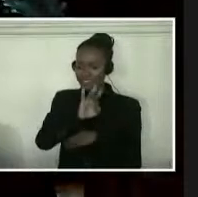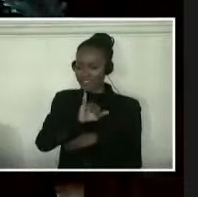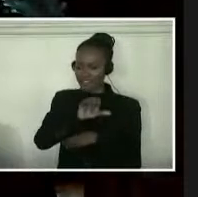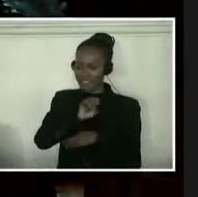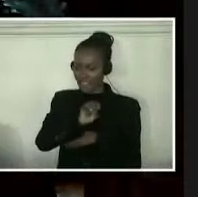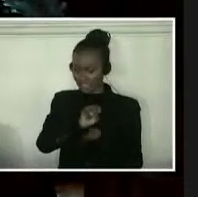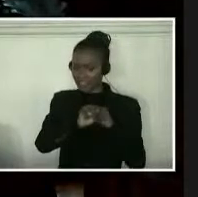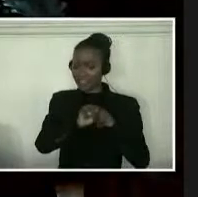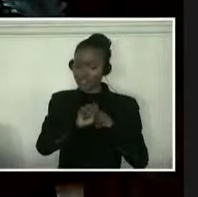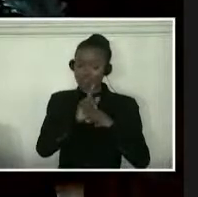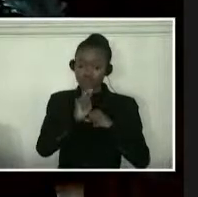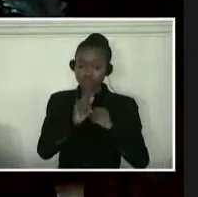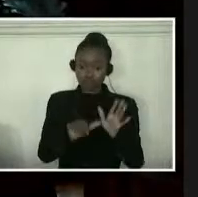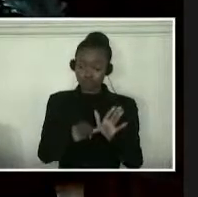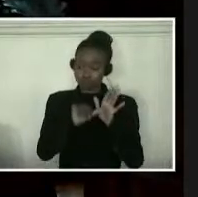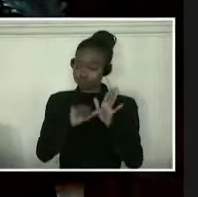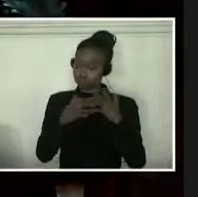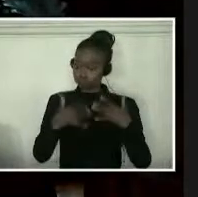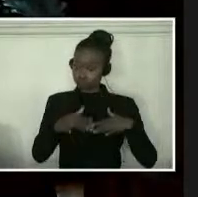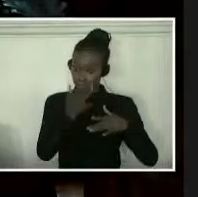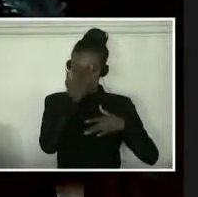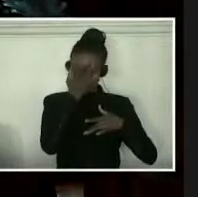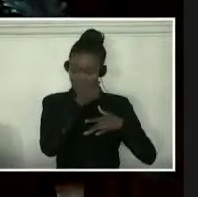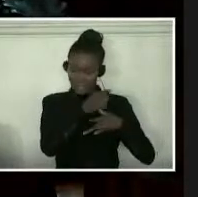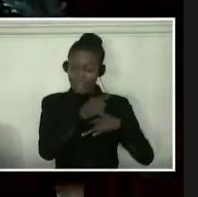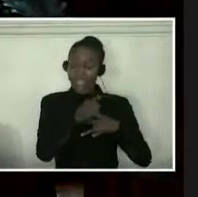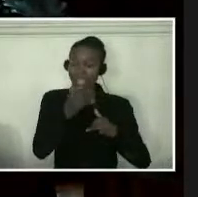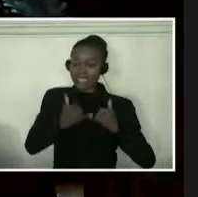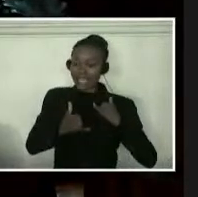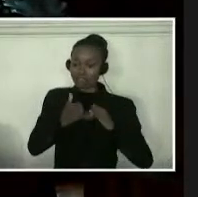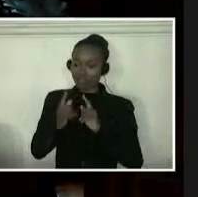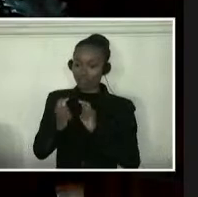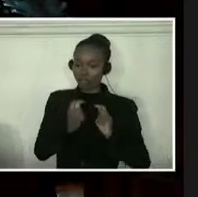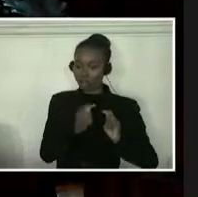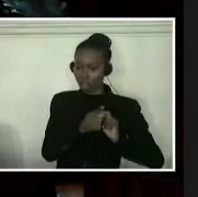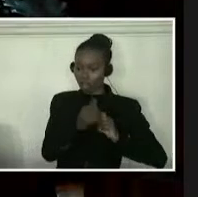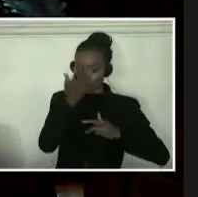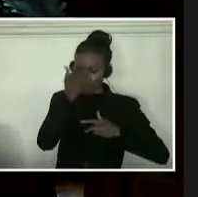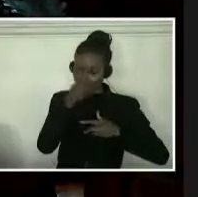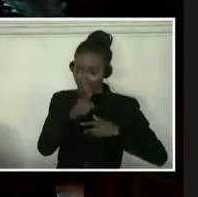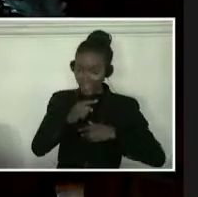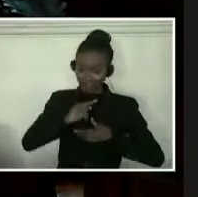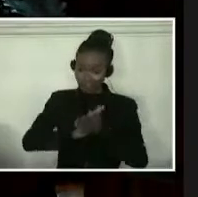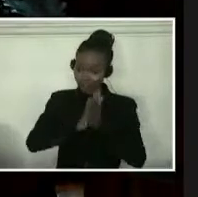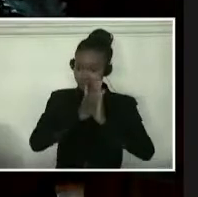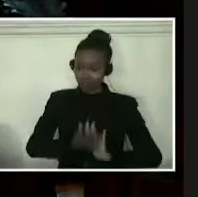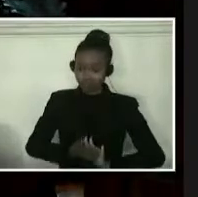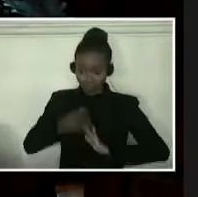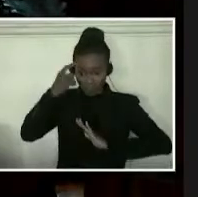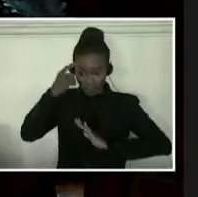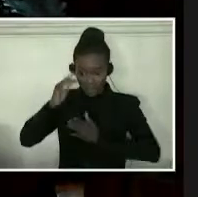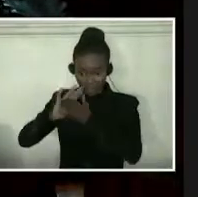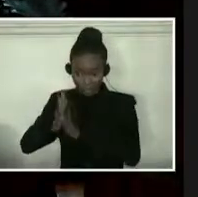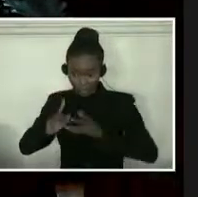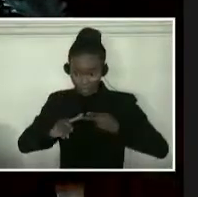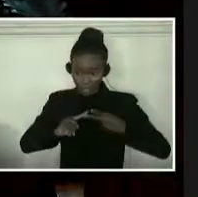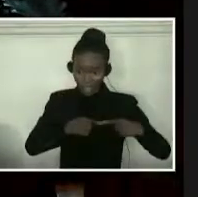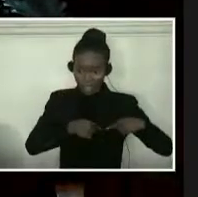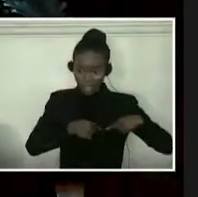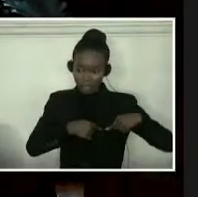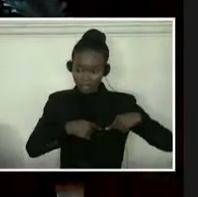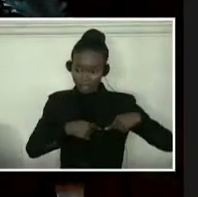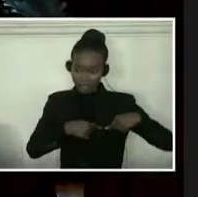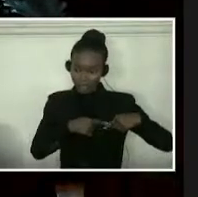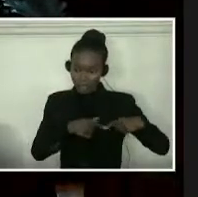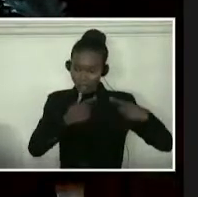dangerous sexually transmitted infection that can cause premature delivery severely damage the heart brain or other organs and can be